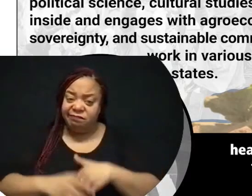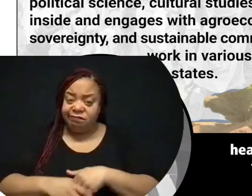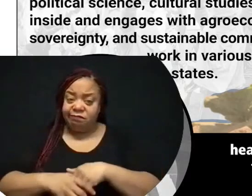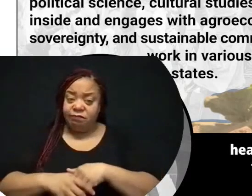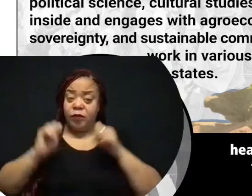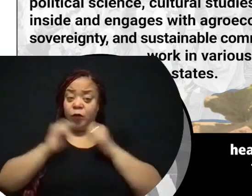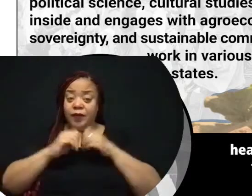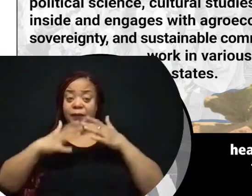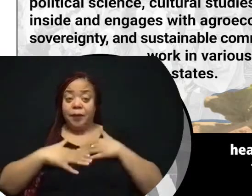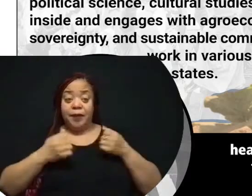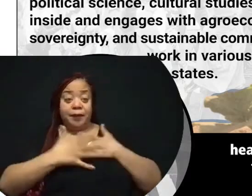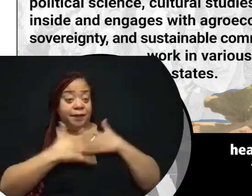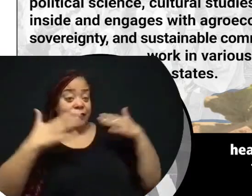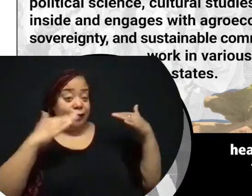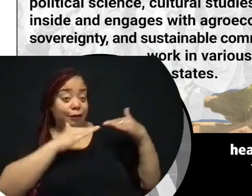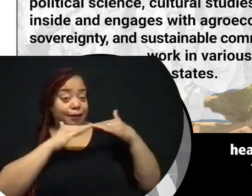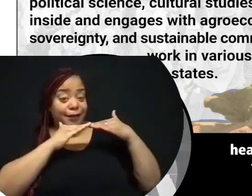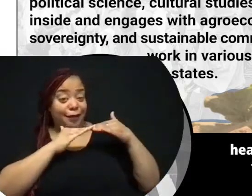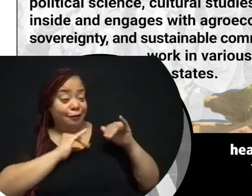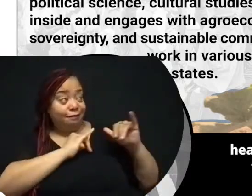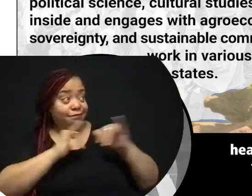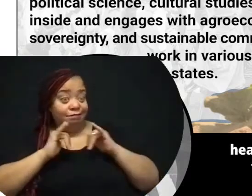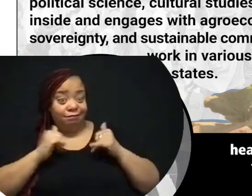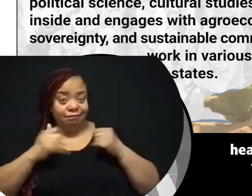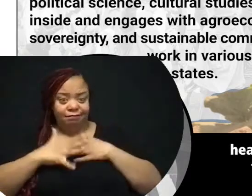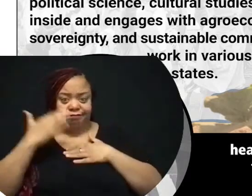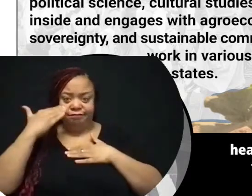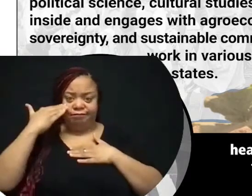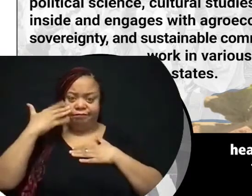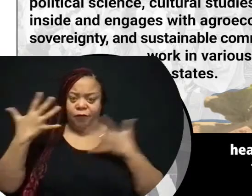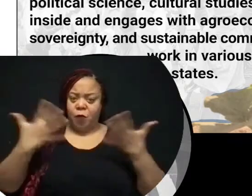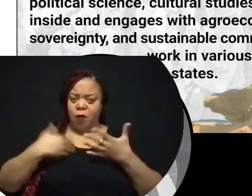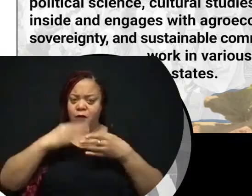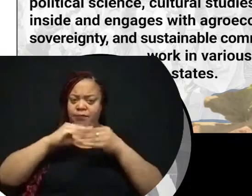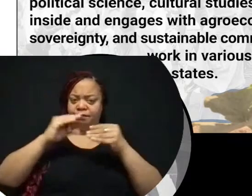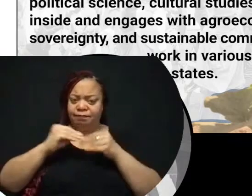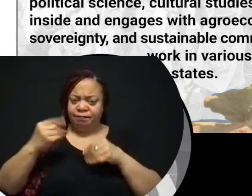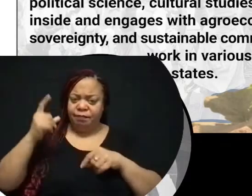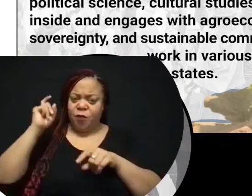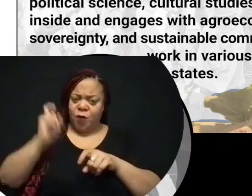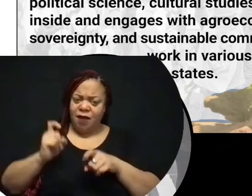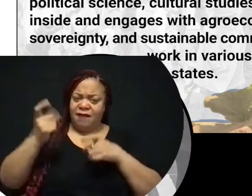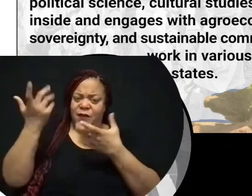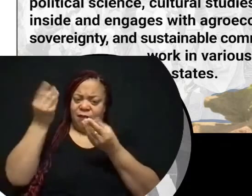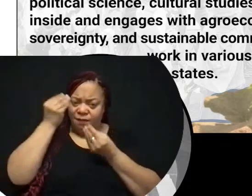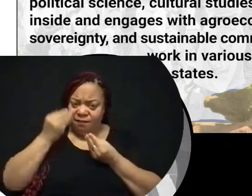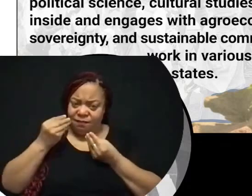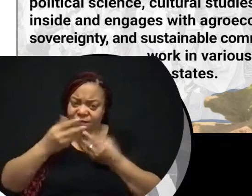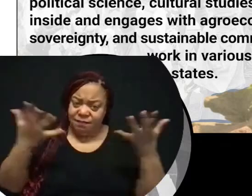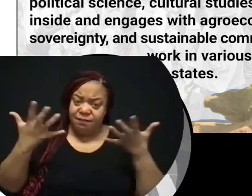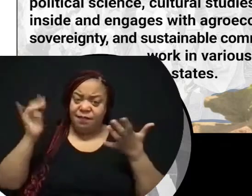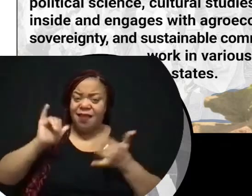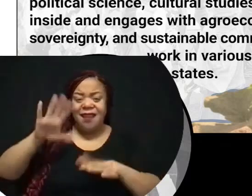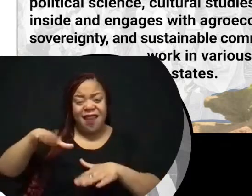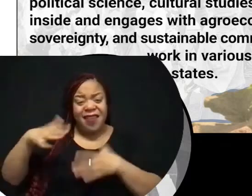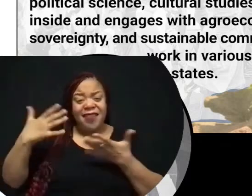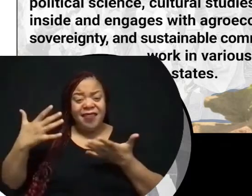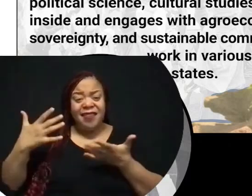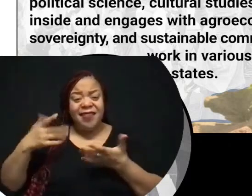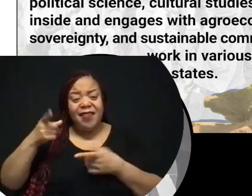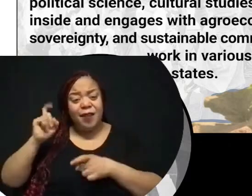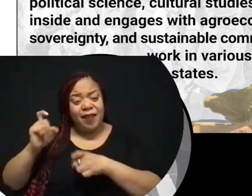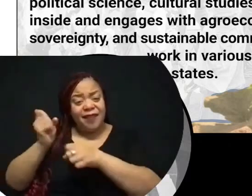access. Or if we spot someone who's really struggling with their health, we'll do everything we can